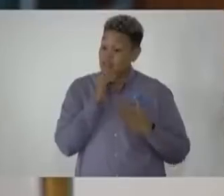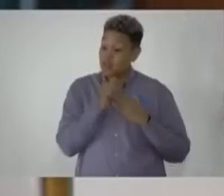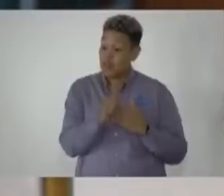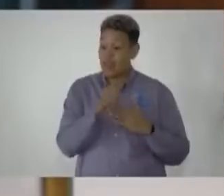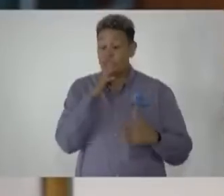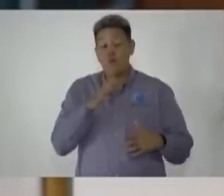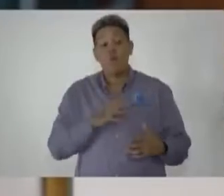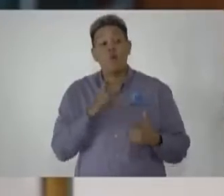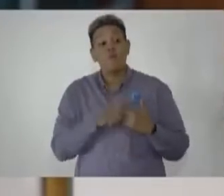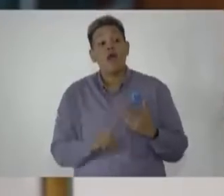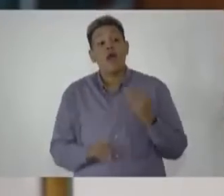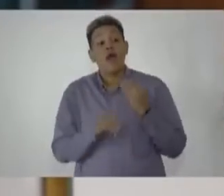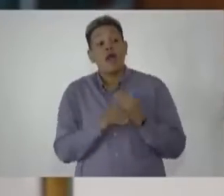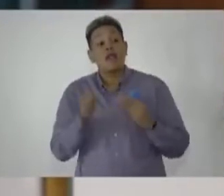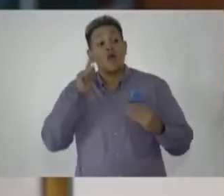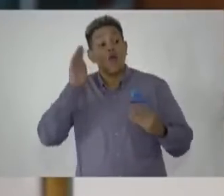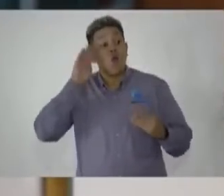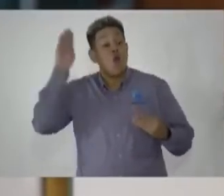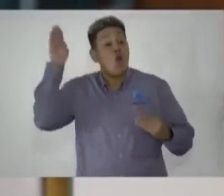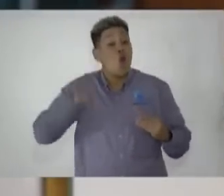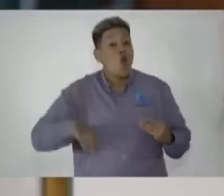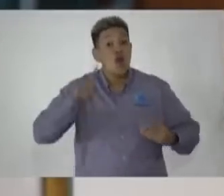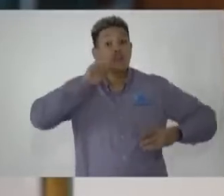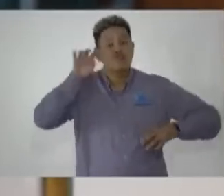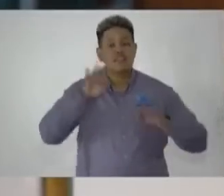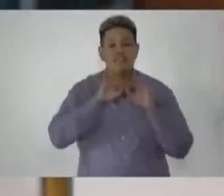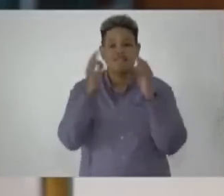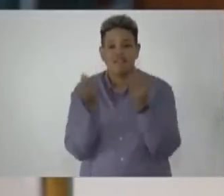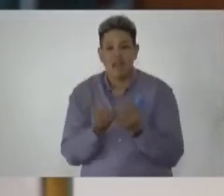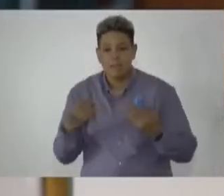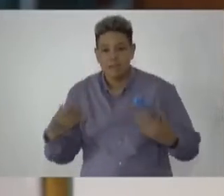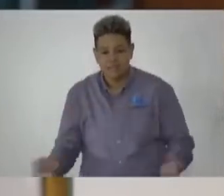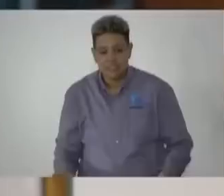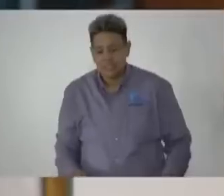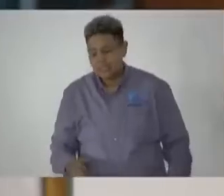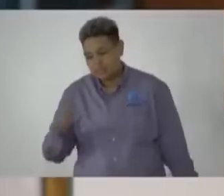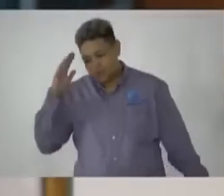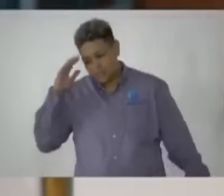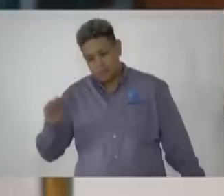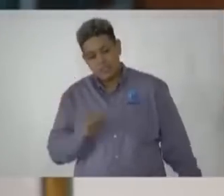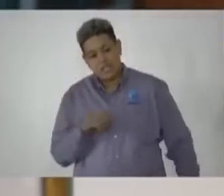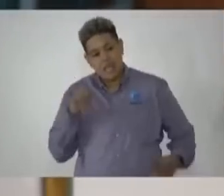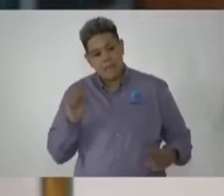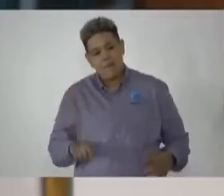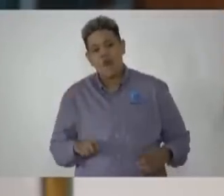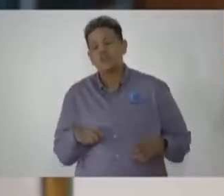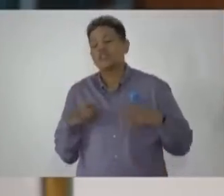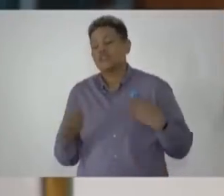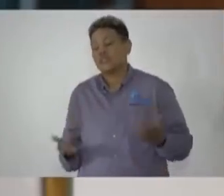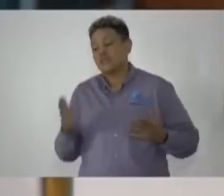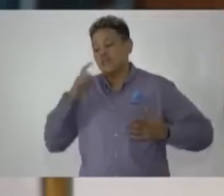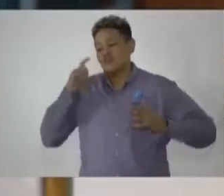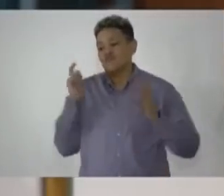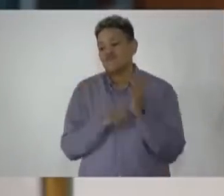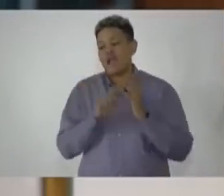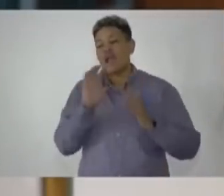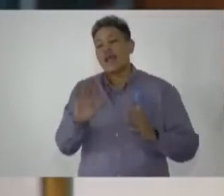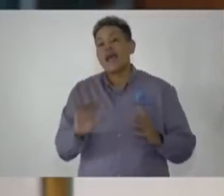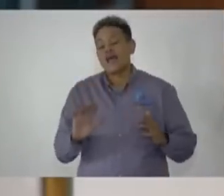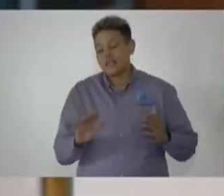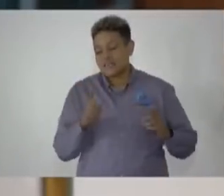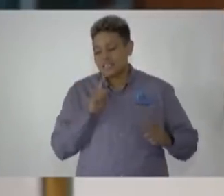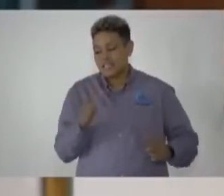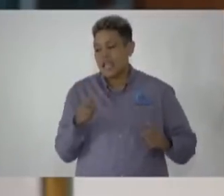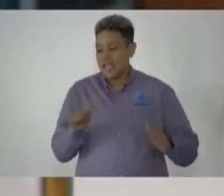and indeed all our families. Mr. President, I must recognize